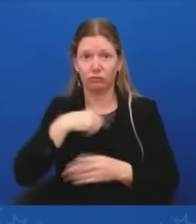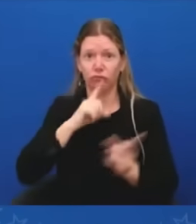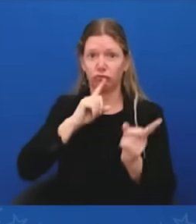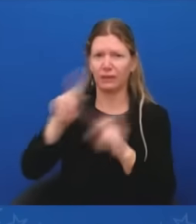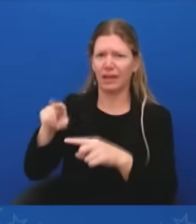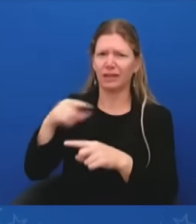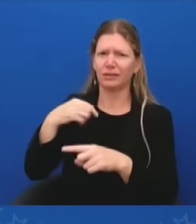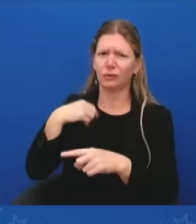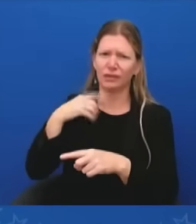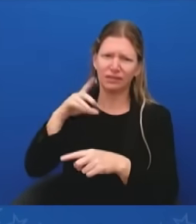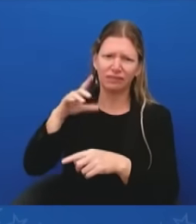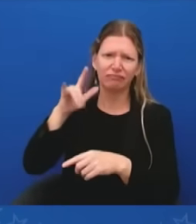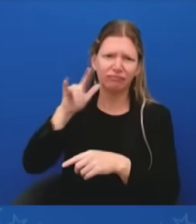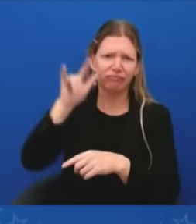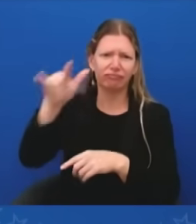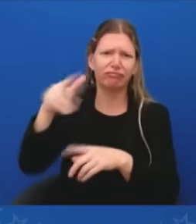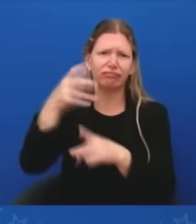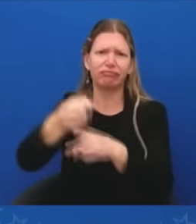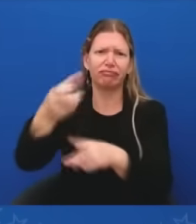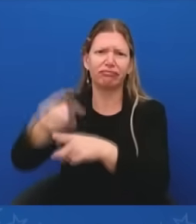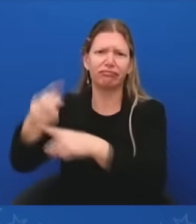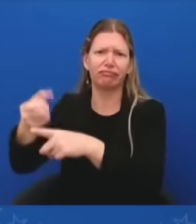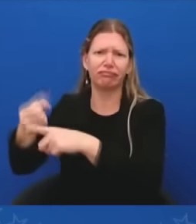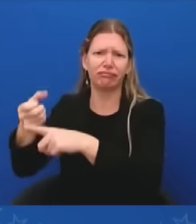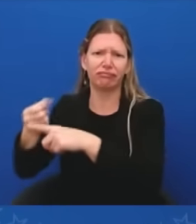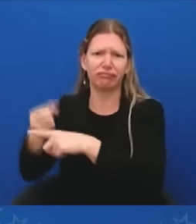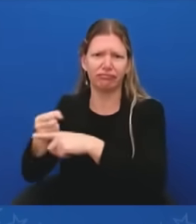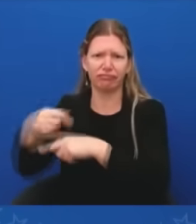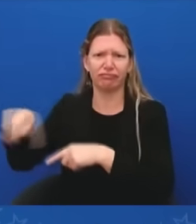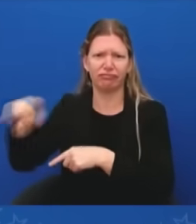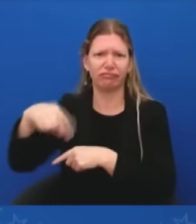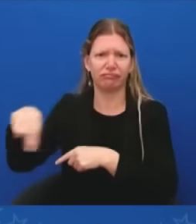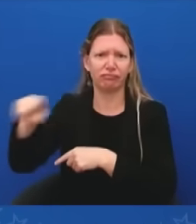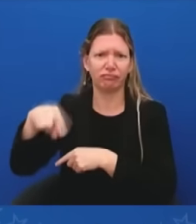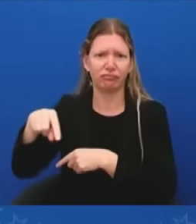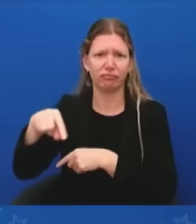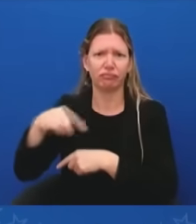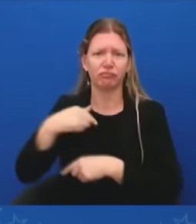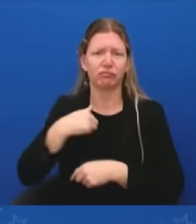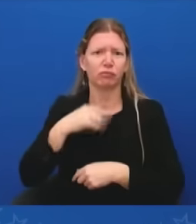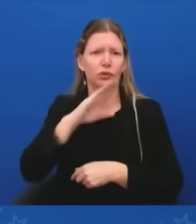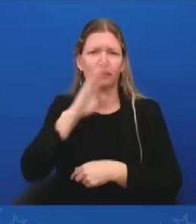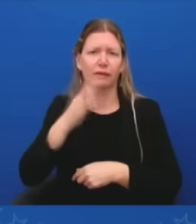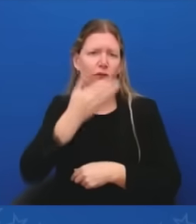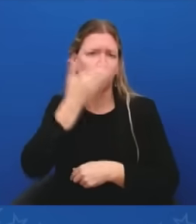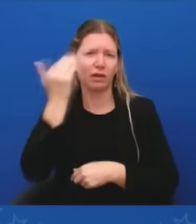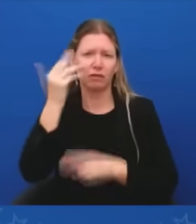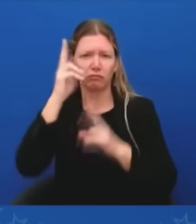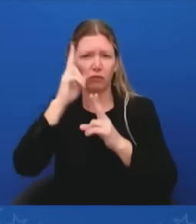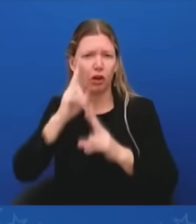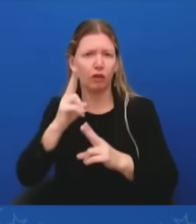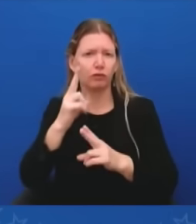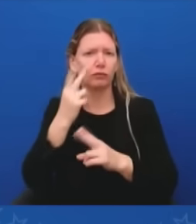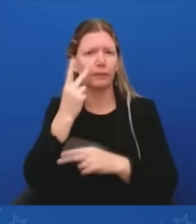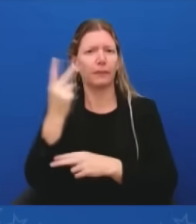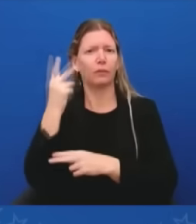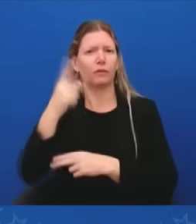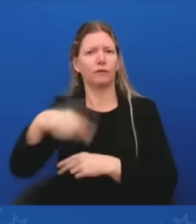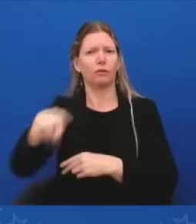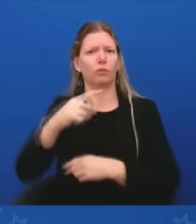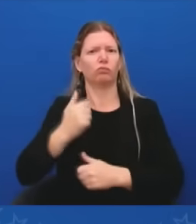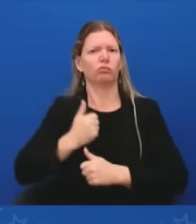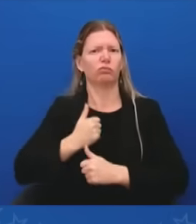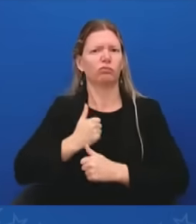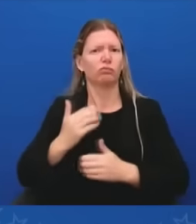their lives in the fight against terrorism. Cadets, West Point has made you leaders of